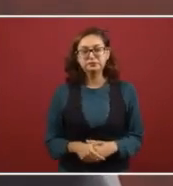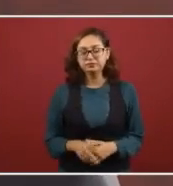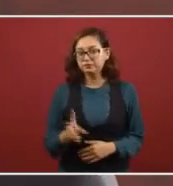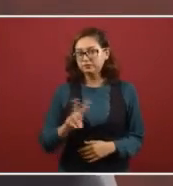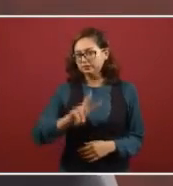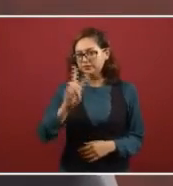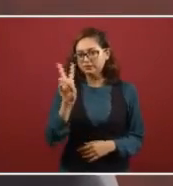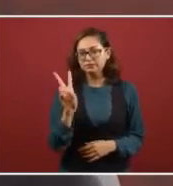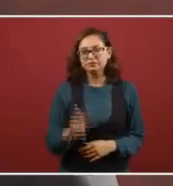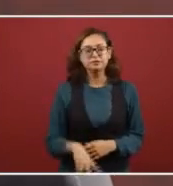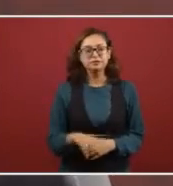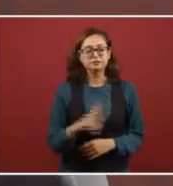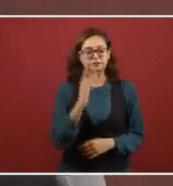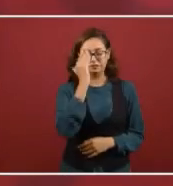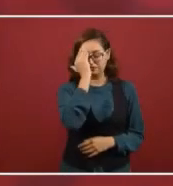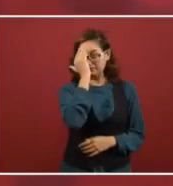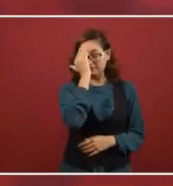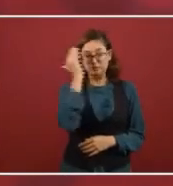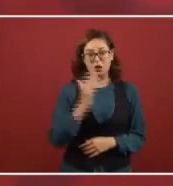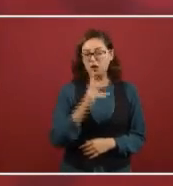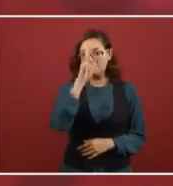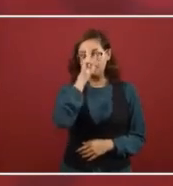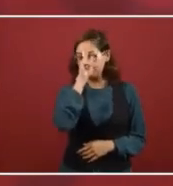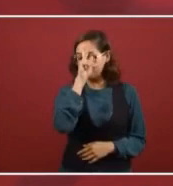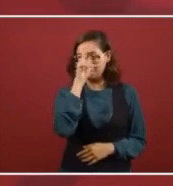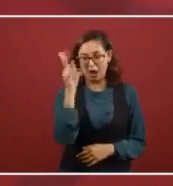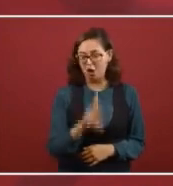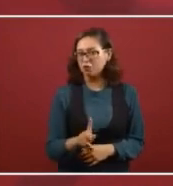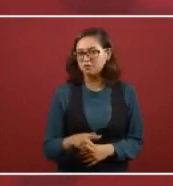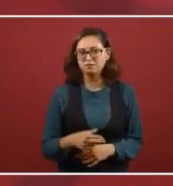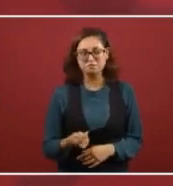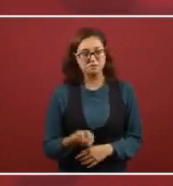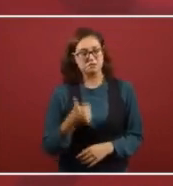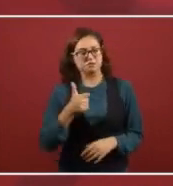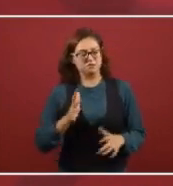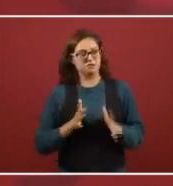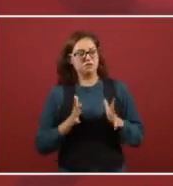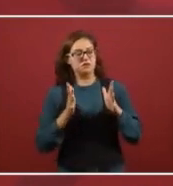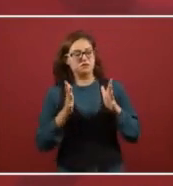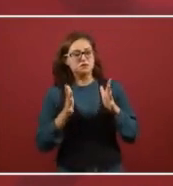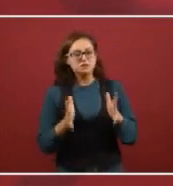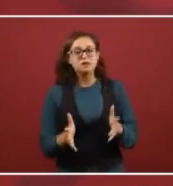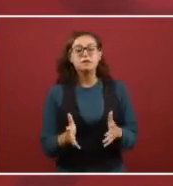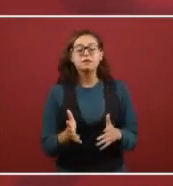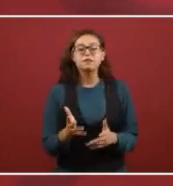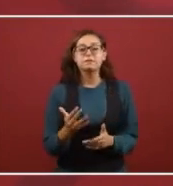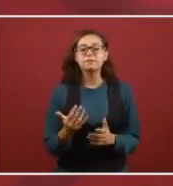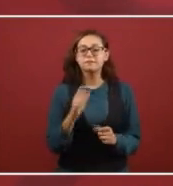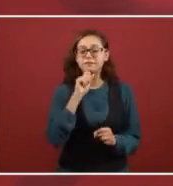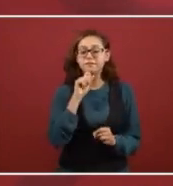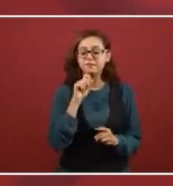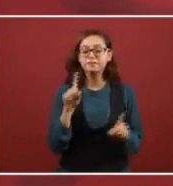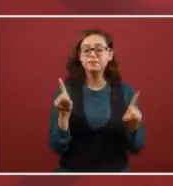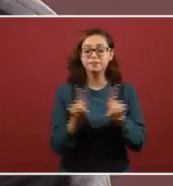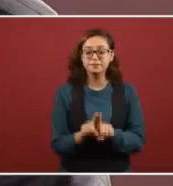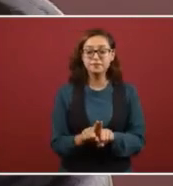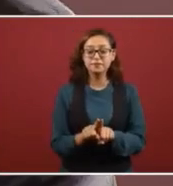I am not exaggerating if I tell you this is the worst thing I've ever seen. And the subject,